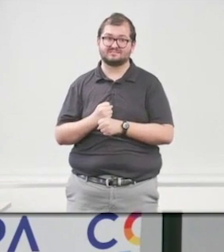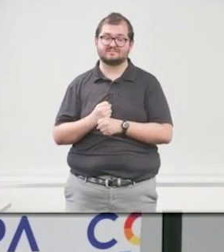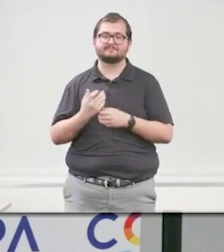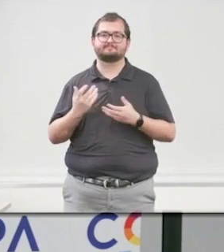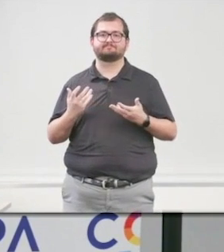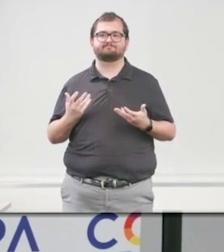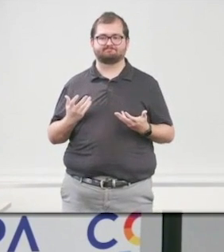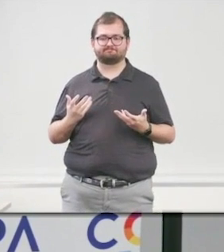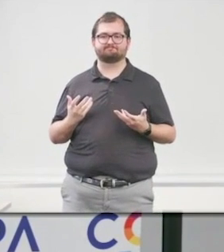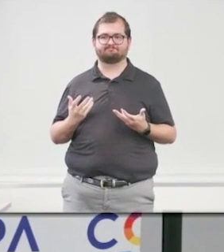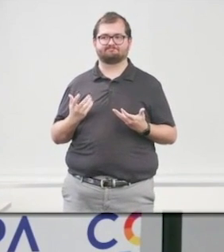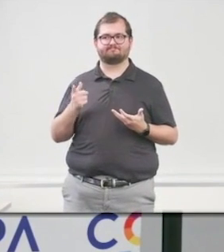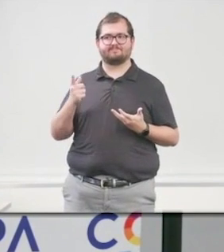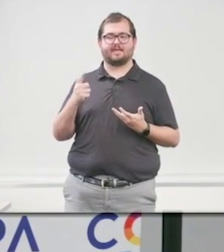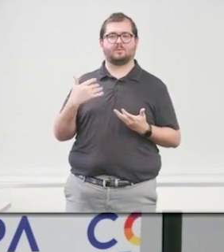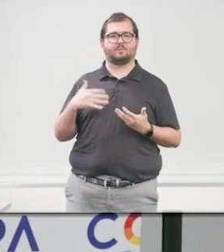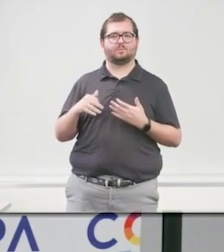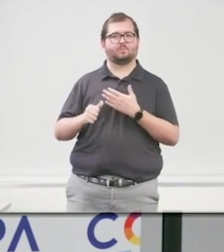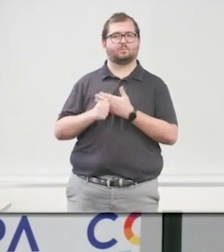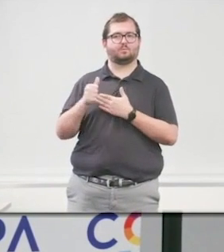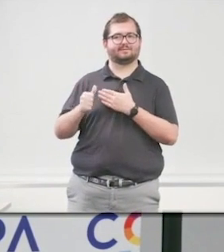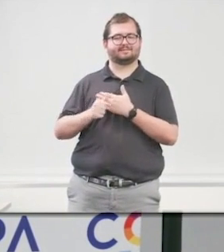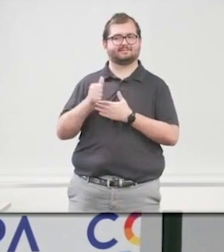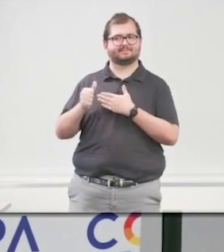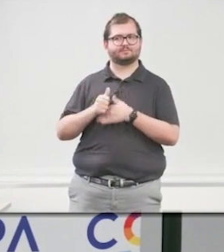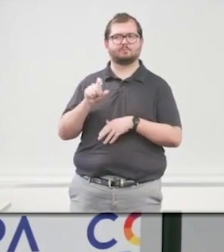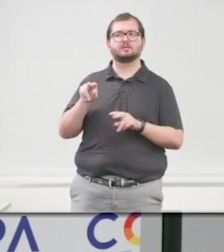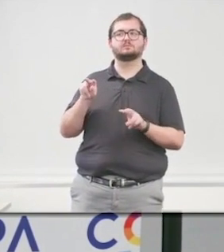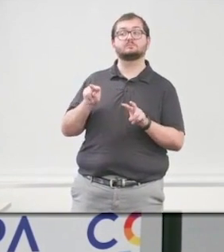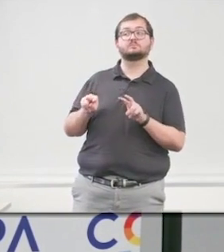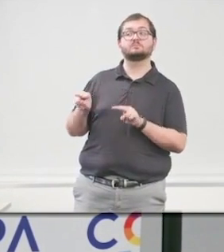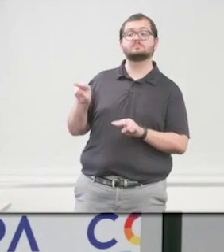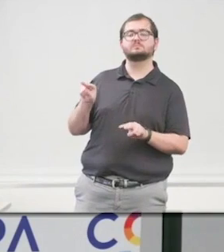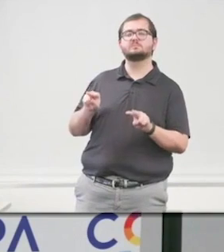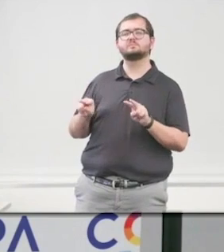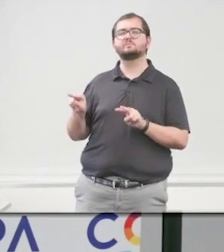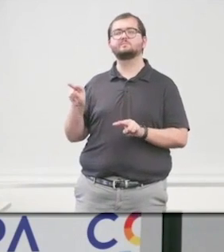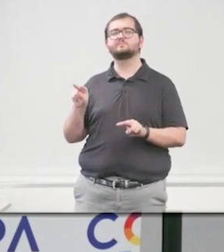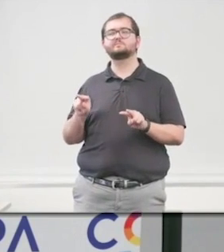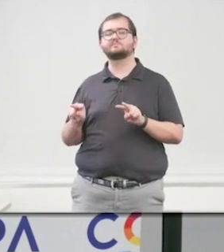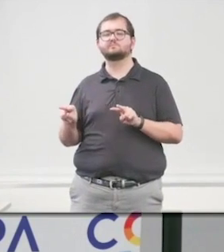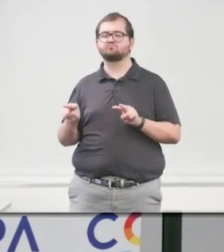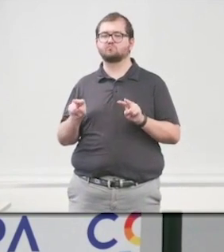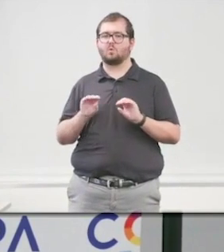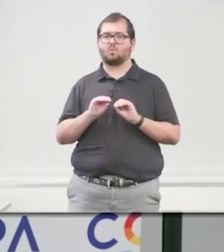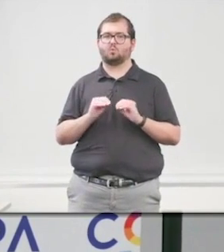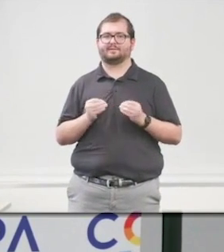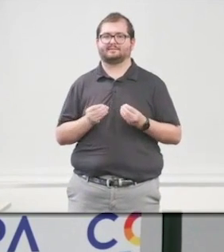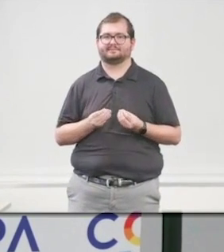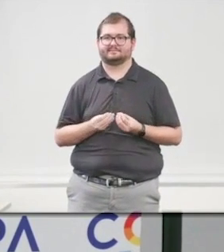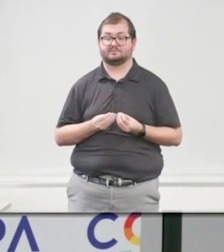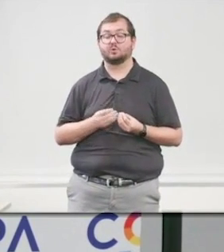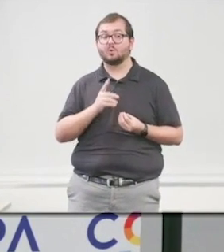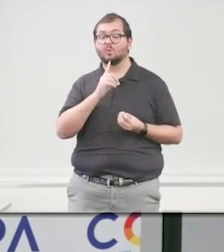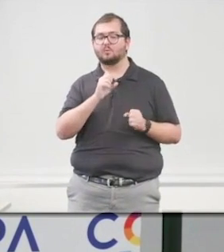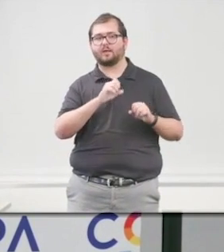a huge threat that needs to be monitored. Organizations, really it could take down